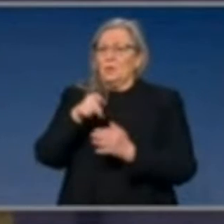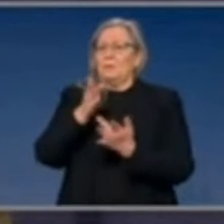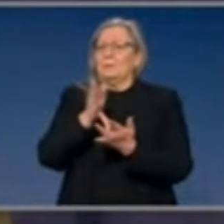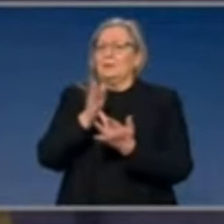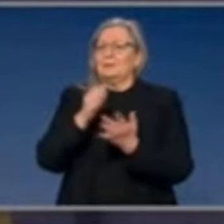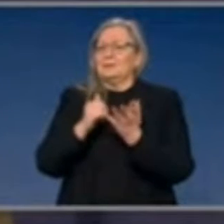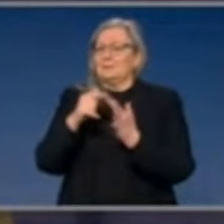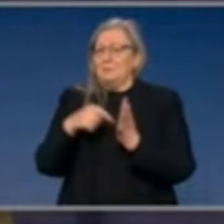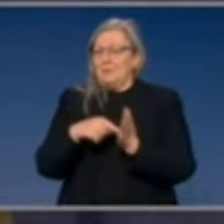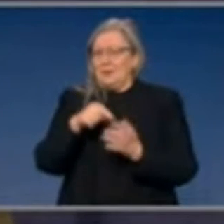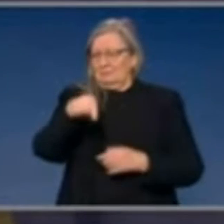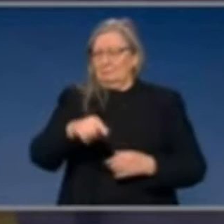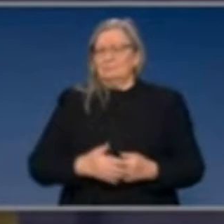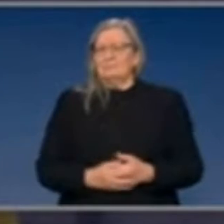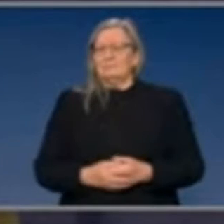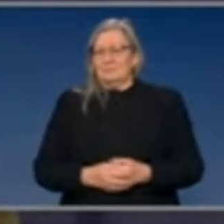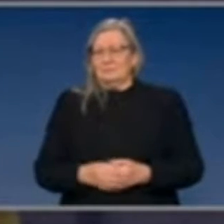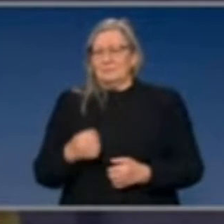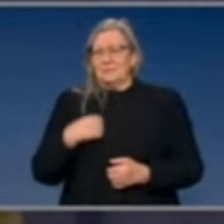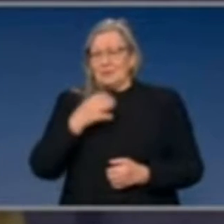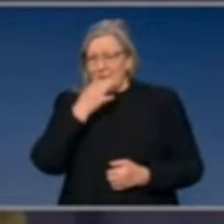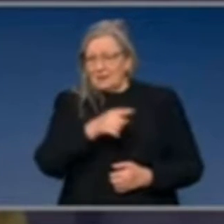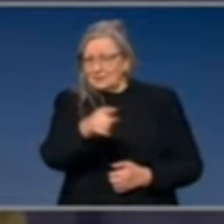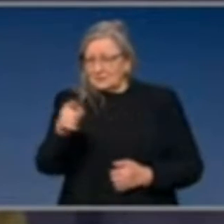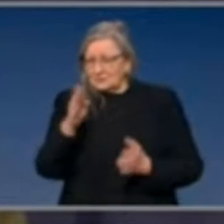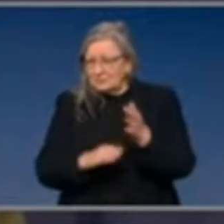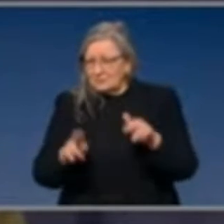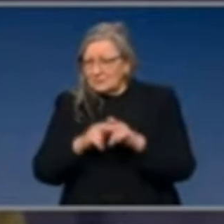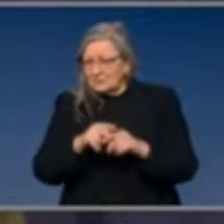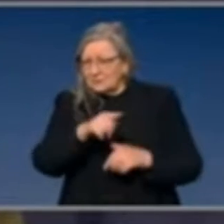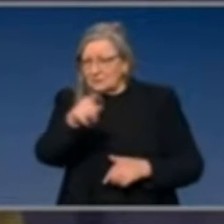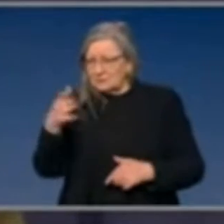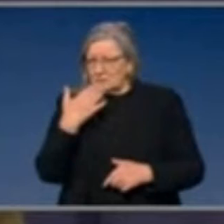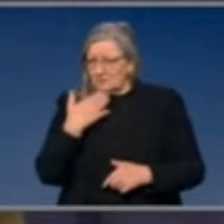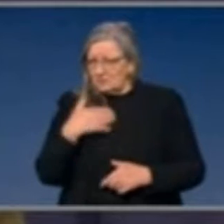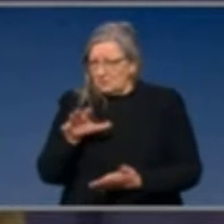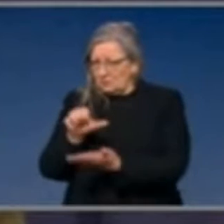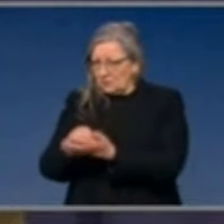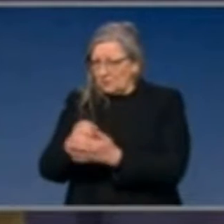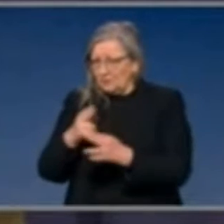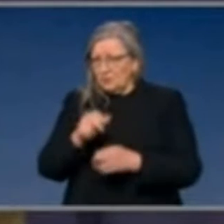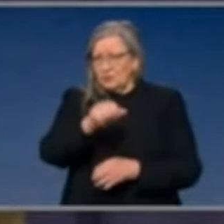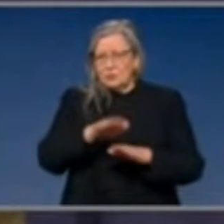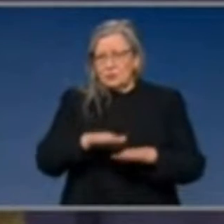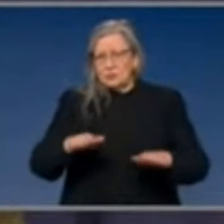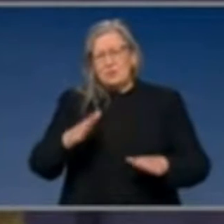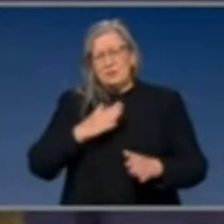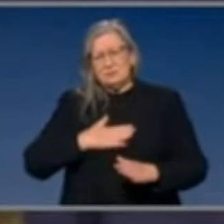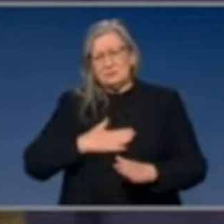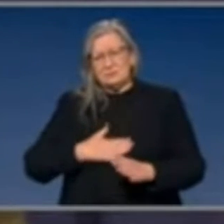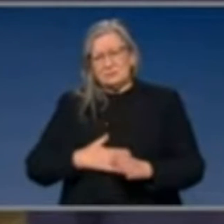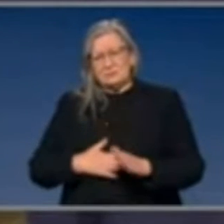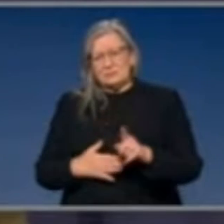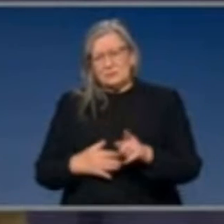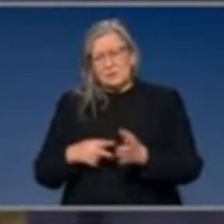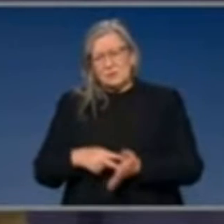to get along, parents, to get your kids booked in, and to have a bit of patience while You